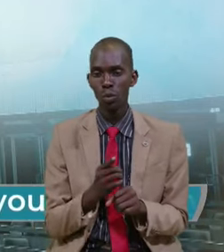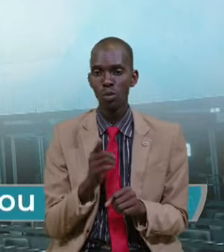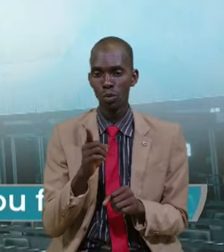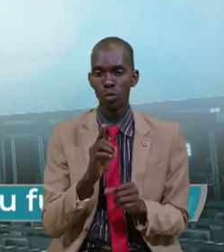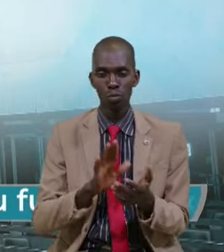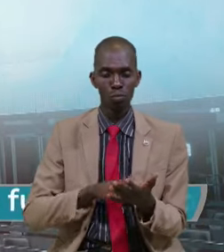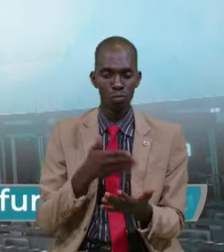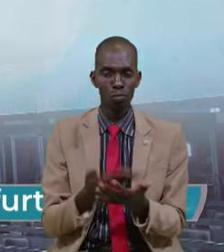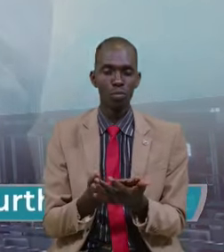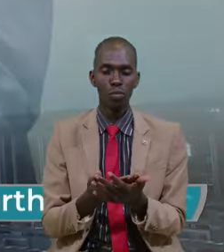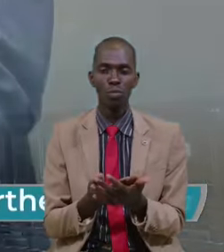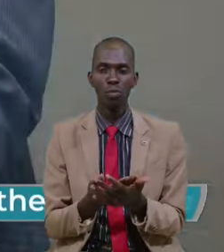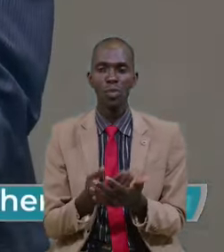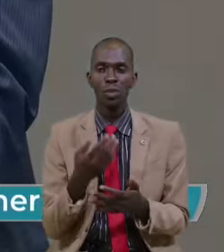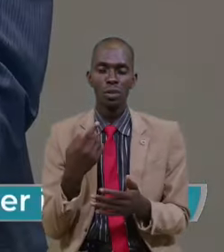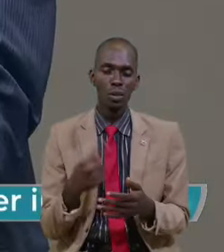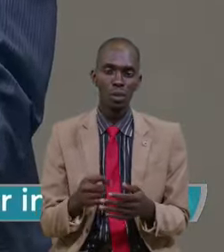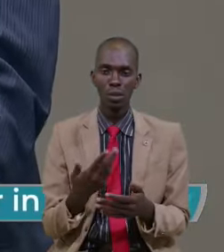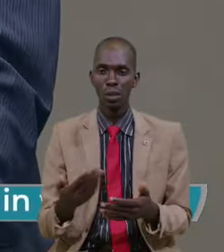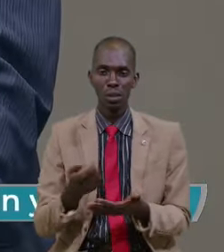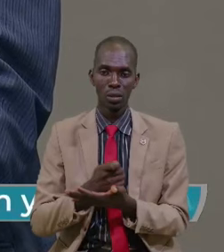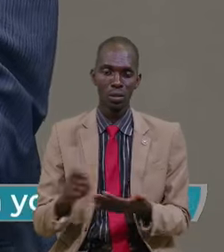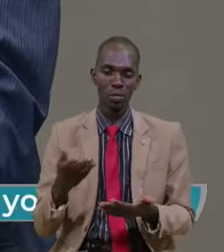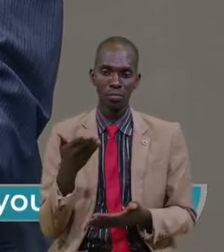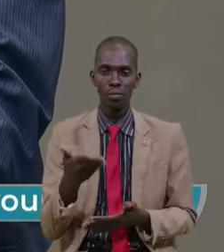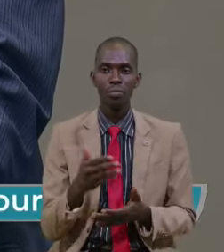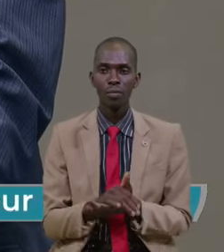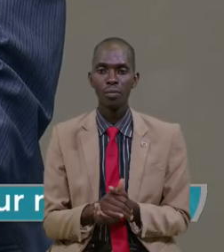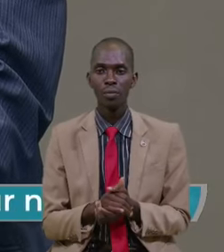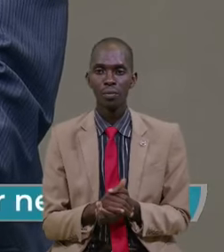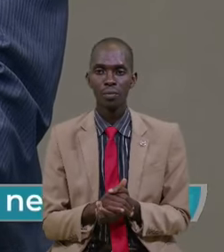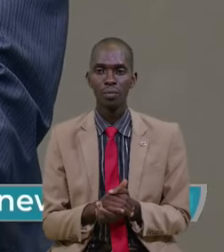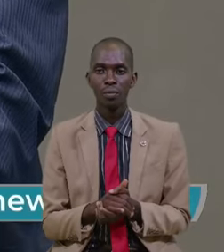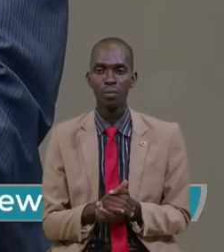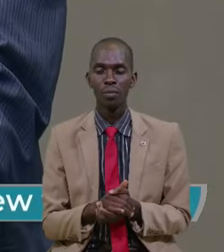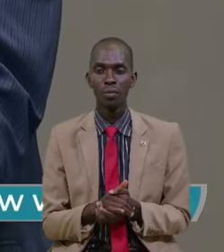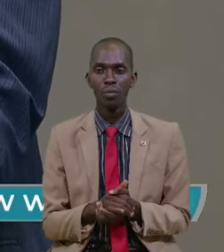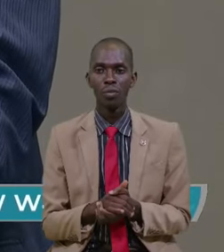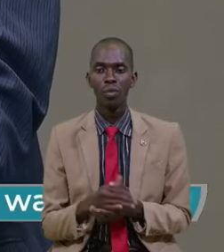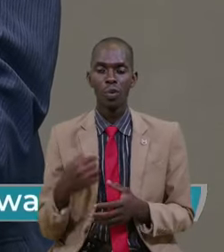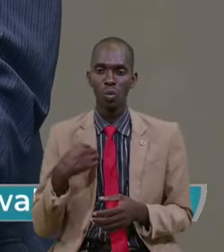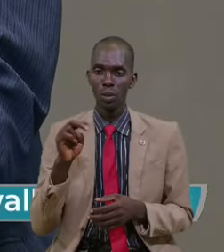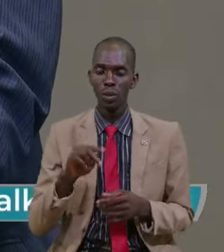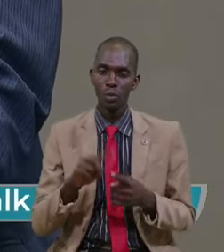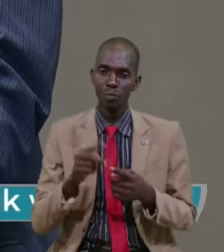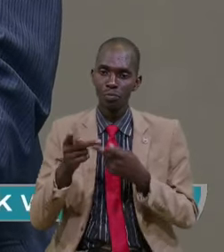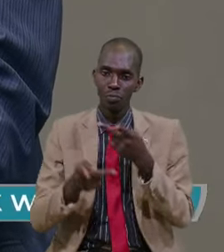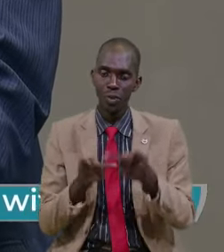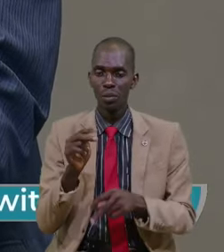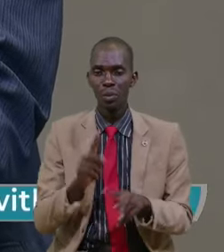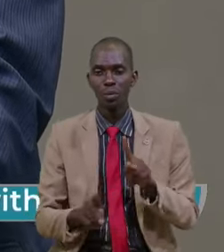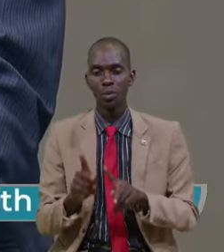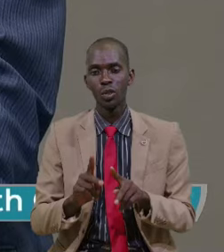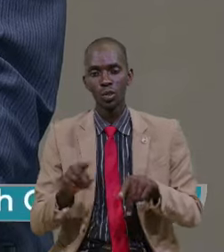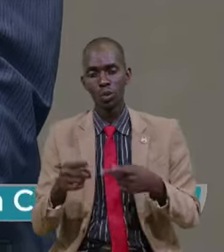correct. We need to help them. We need to go to them to